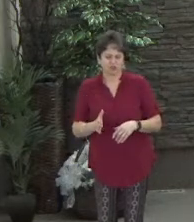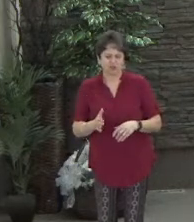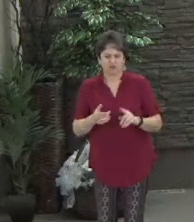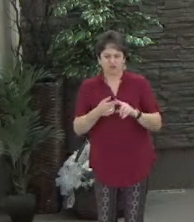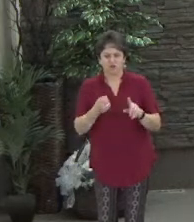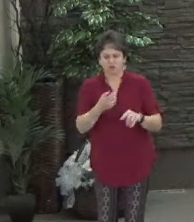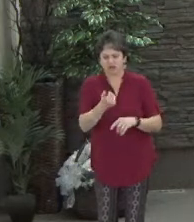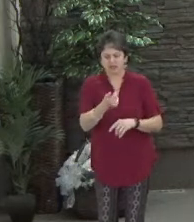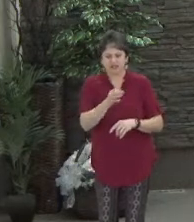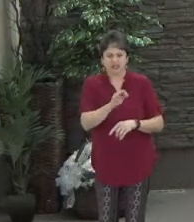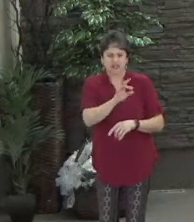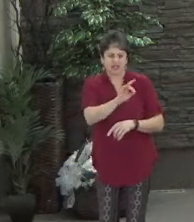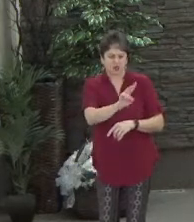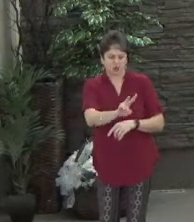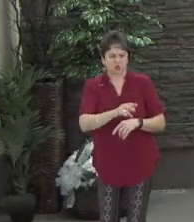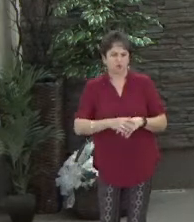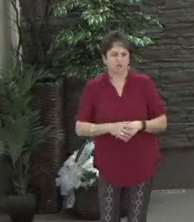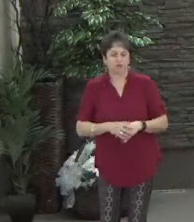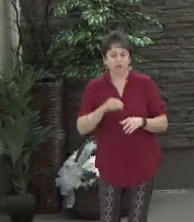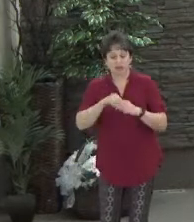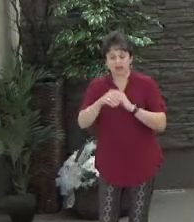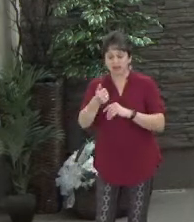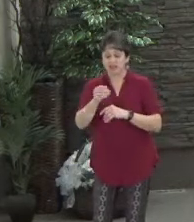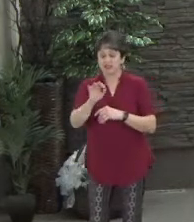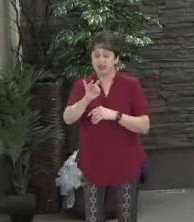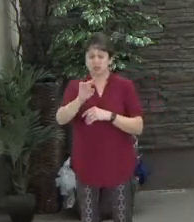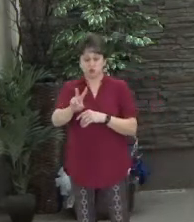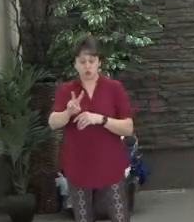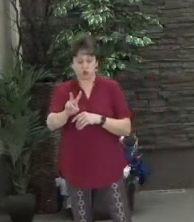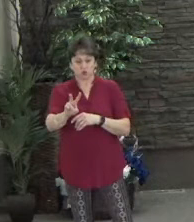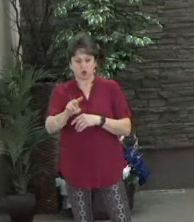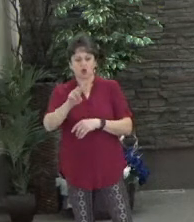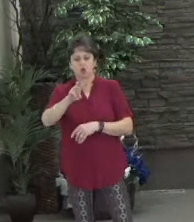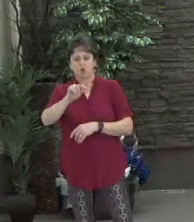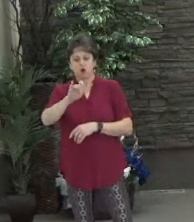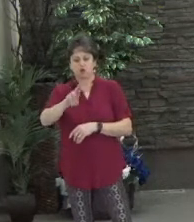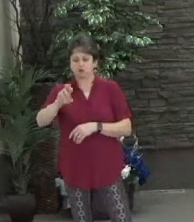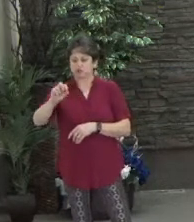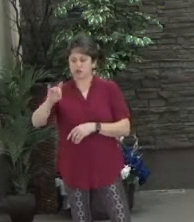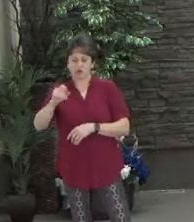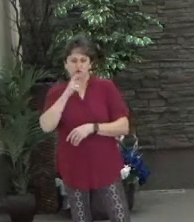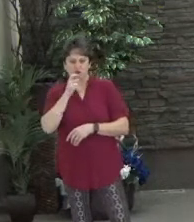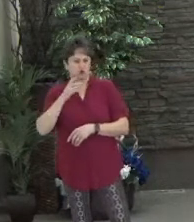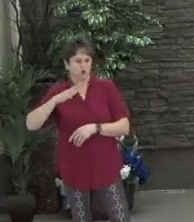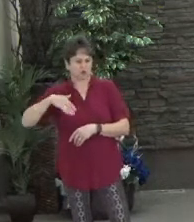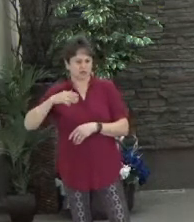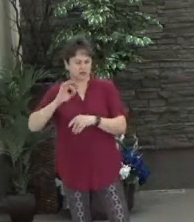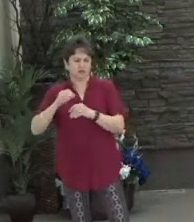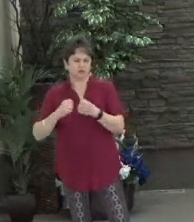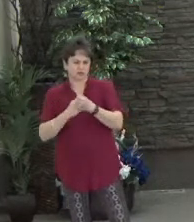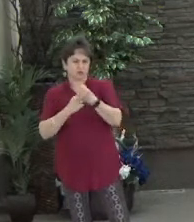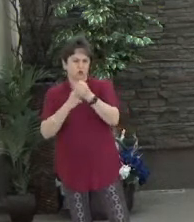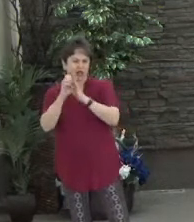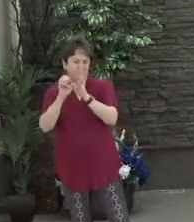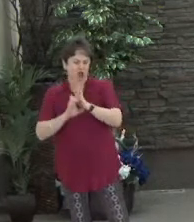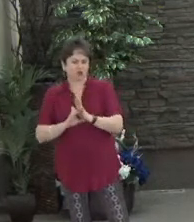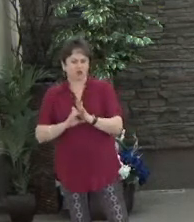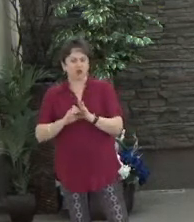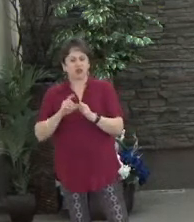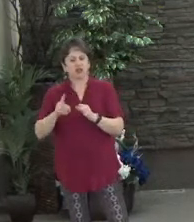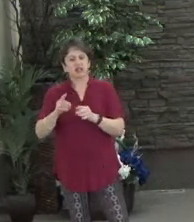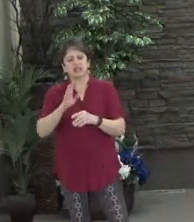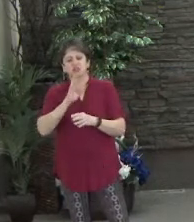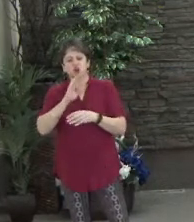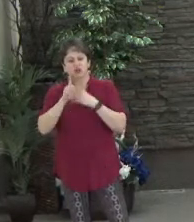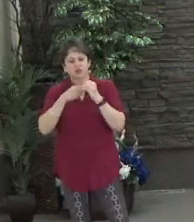from 1982. In 1982, Walter Straker, who wasn't a minister, he was a supported elder, he is